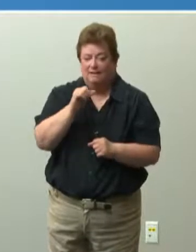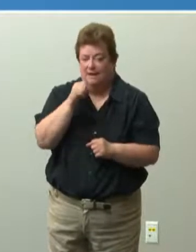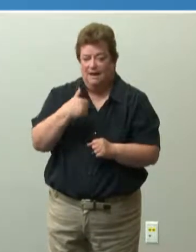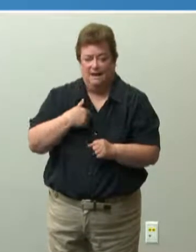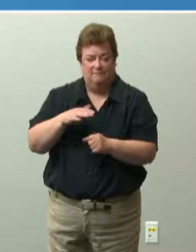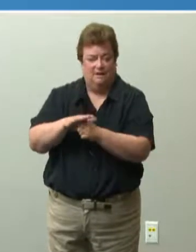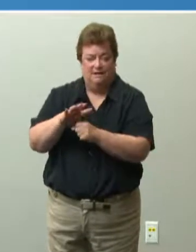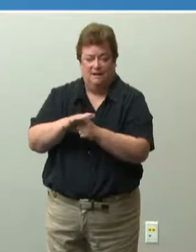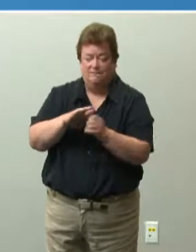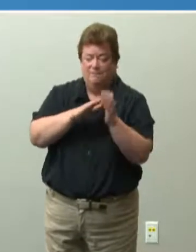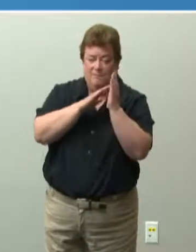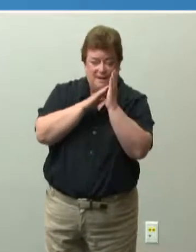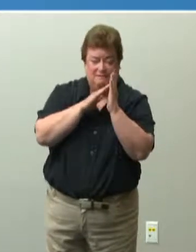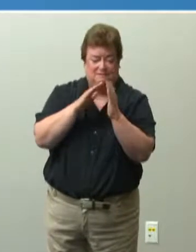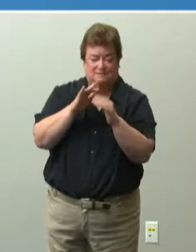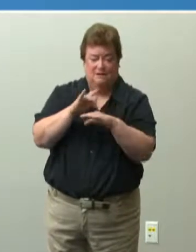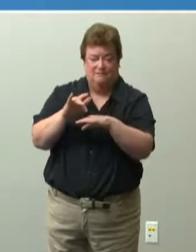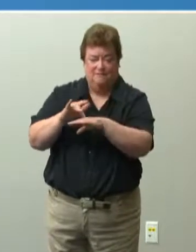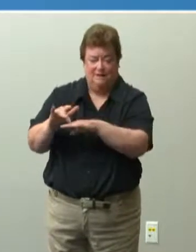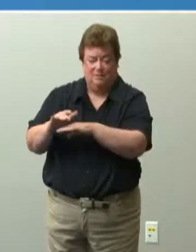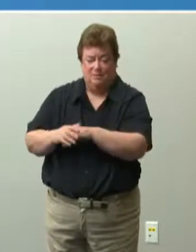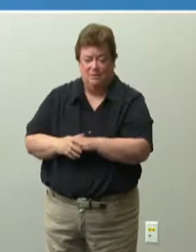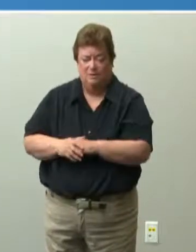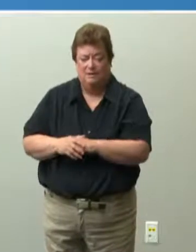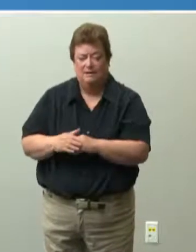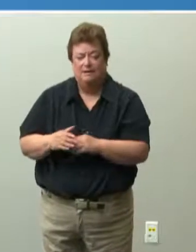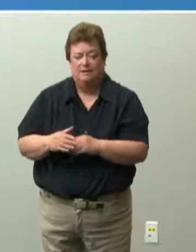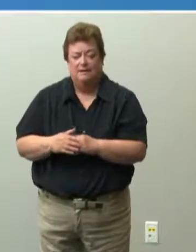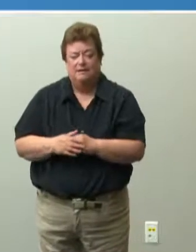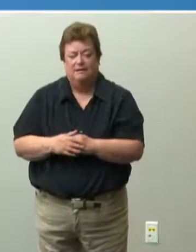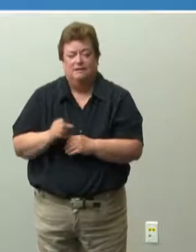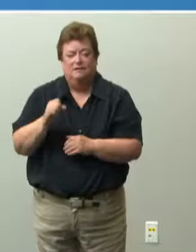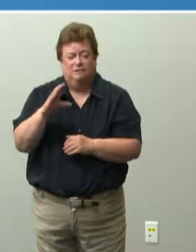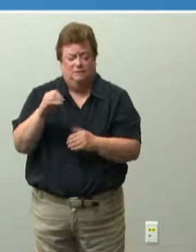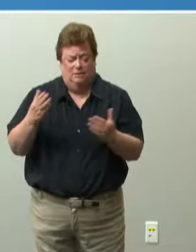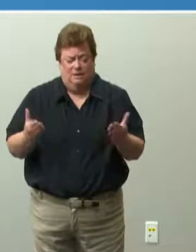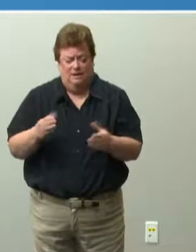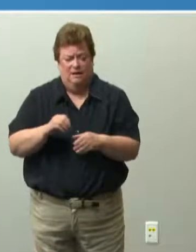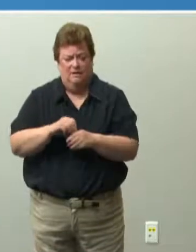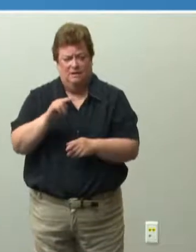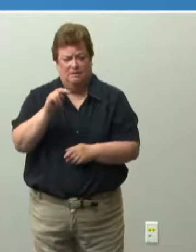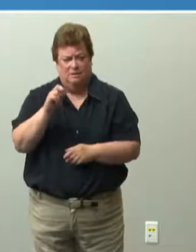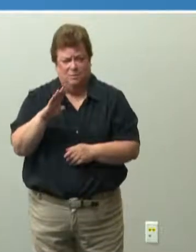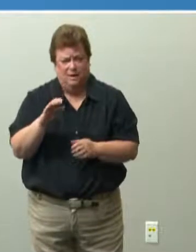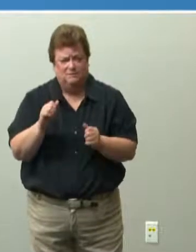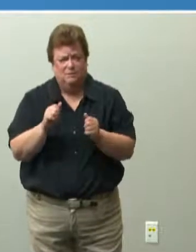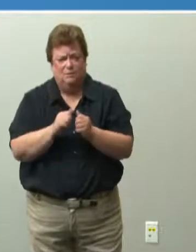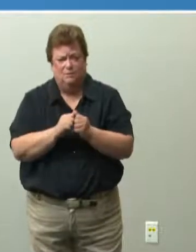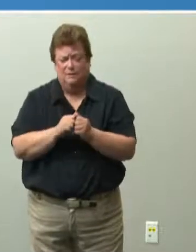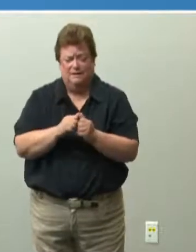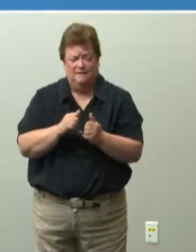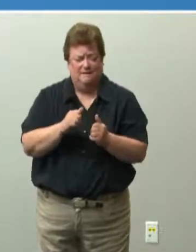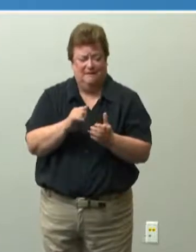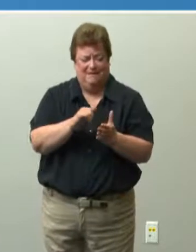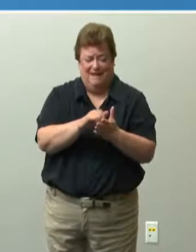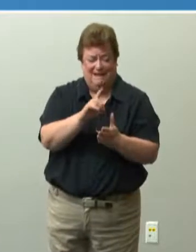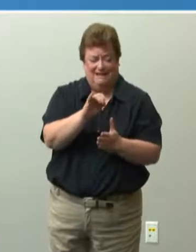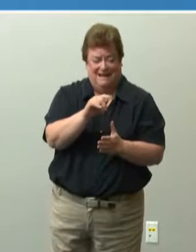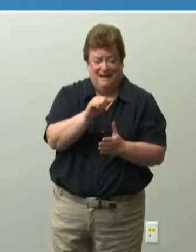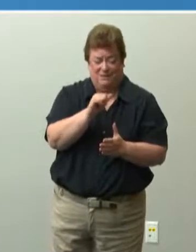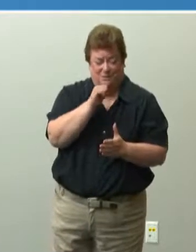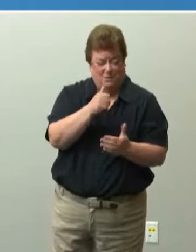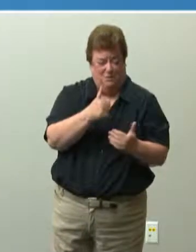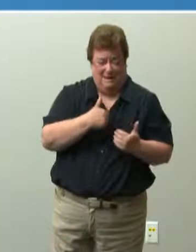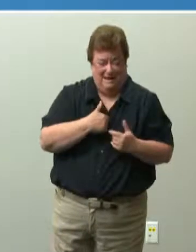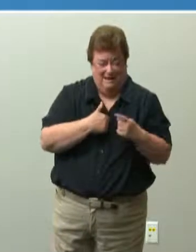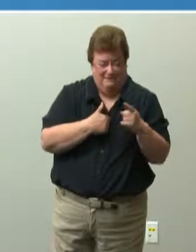available still, even though there's a transfer center. So in Nebraska, with the absence of data that we're seeing statewide,